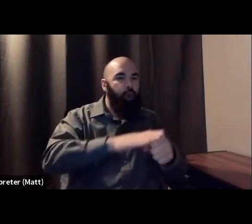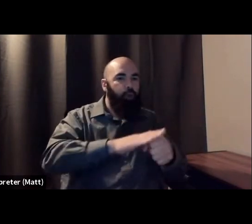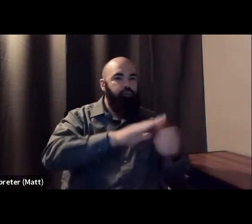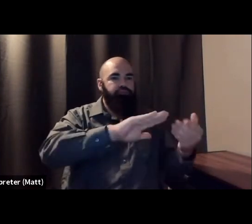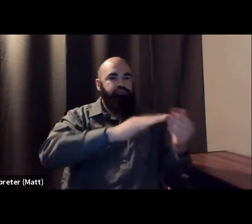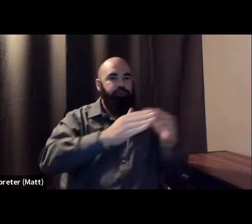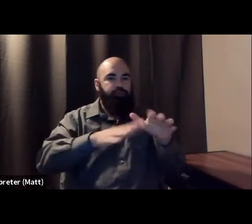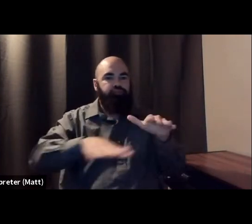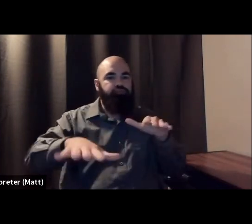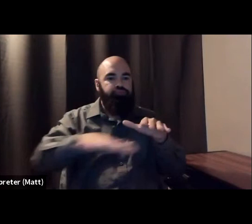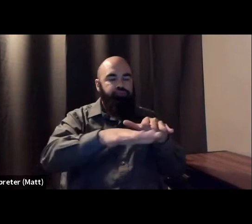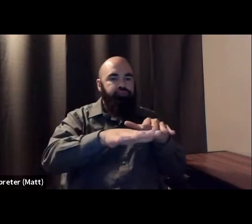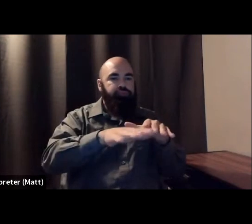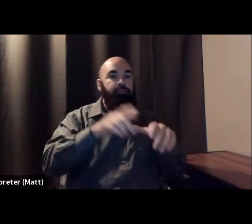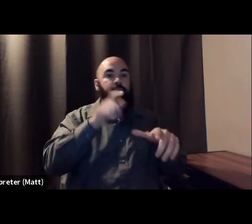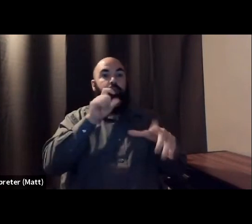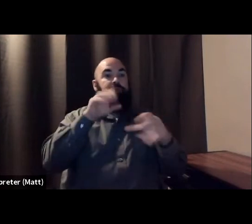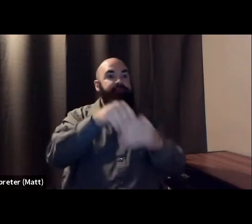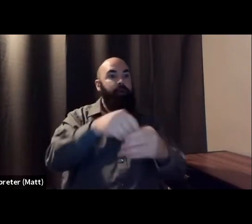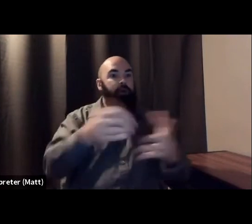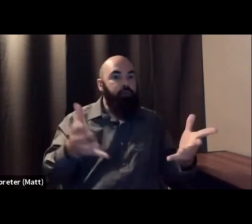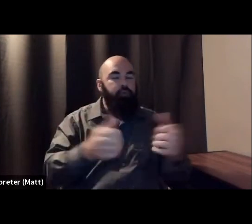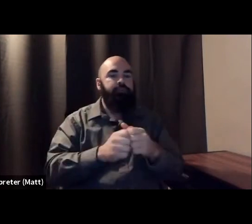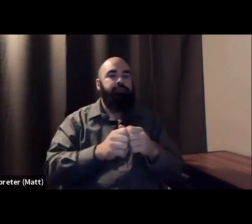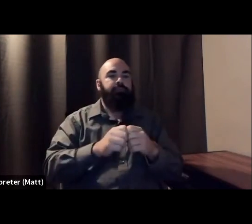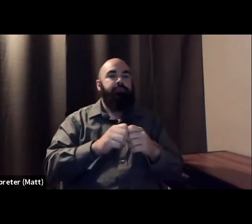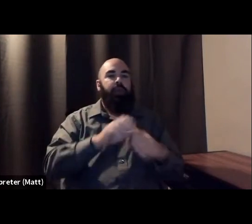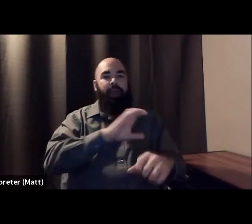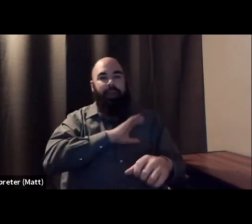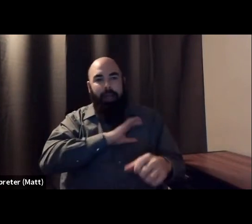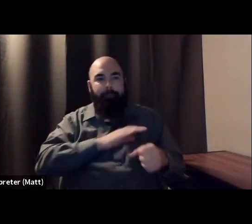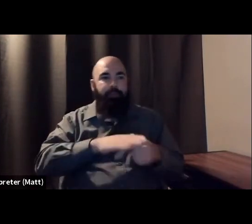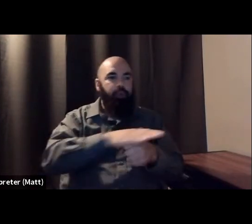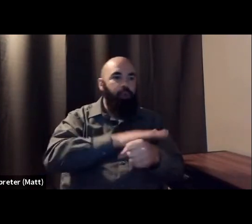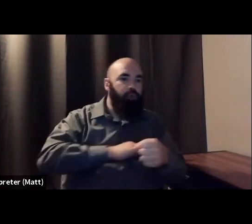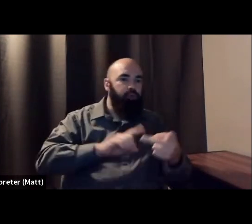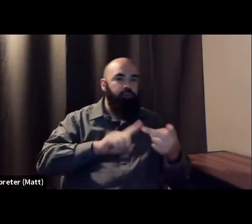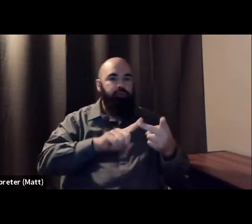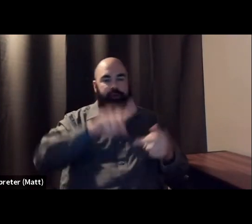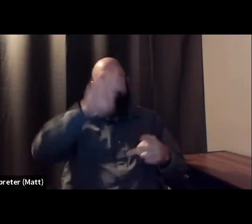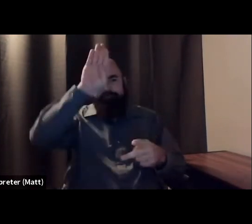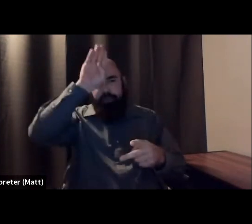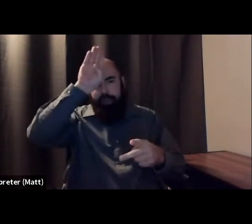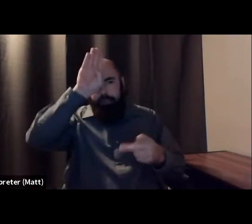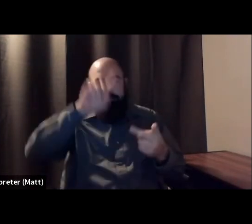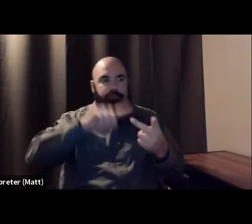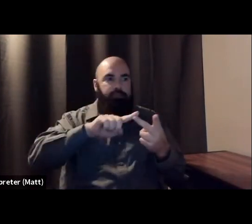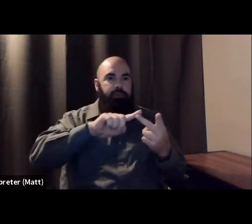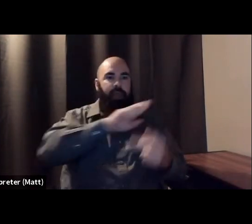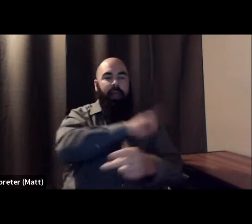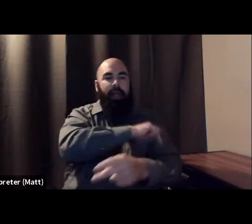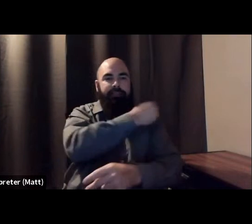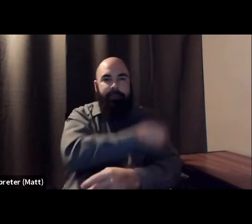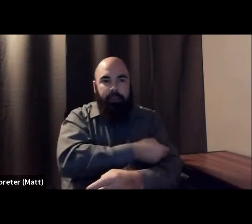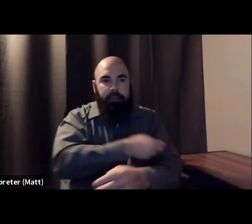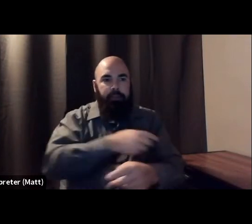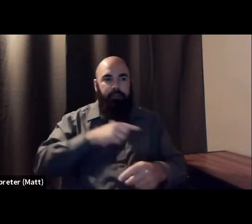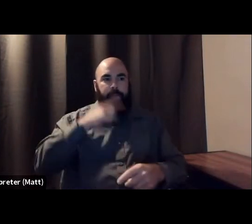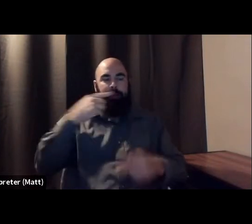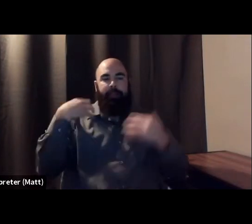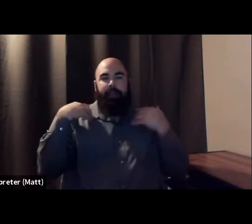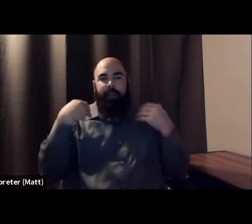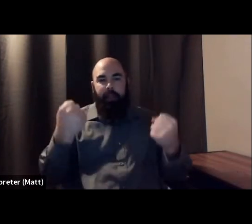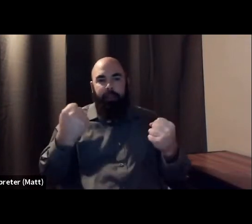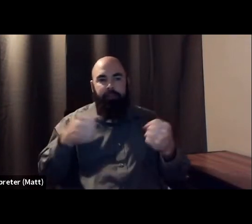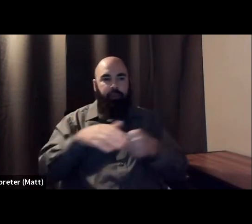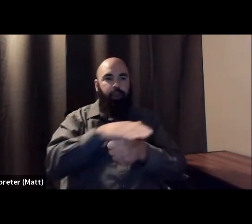is comprised of local law enforcement, fire and rescue organizations, hospital and public health officials, local